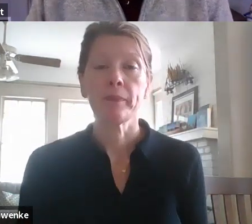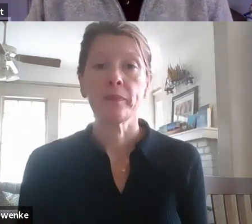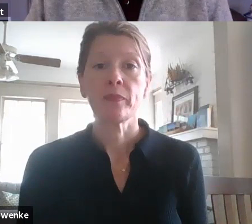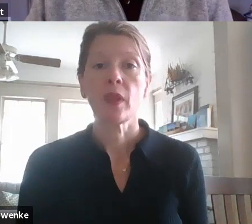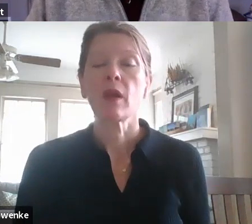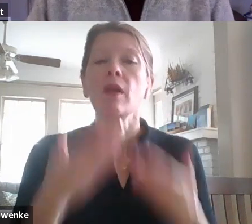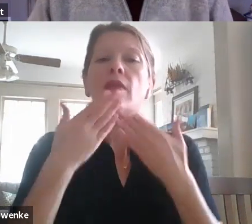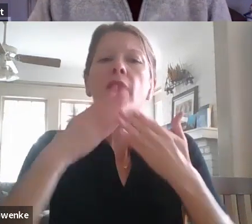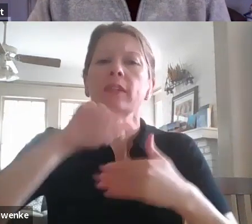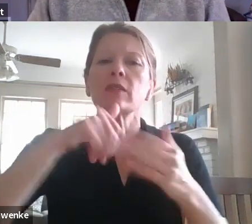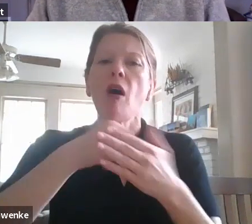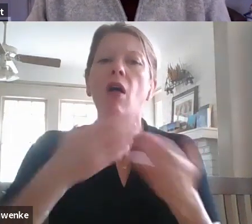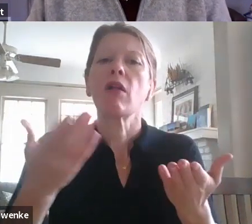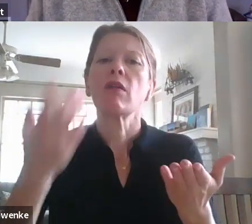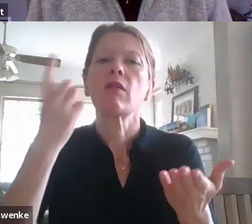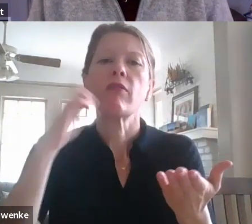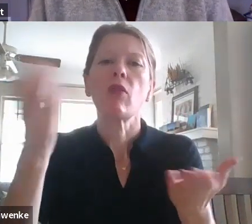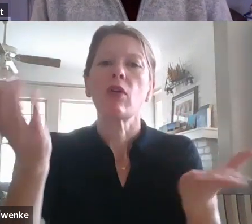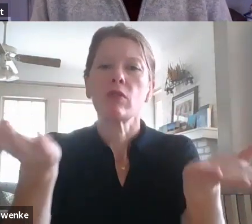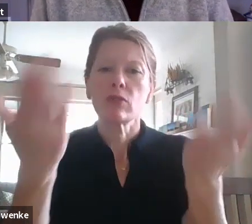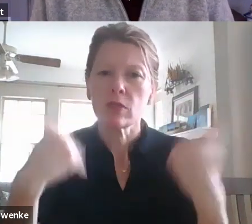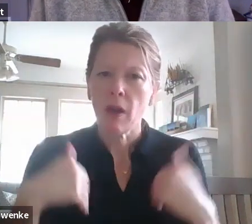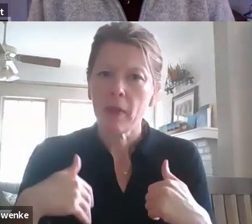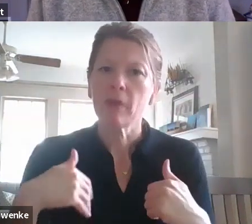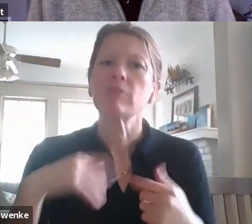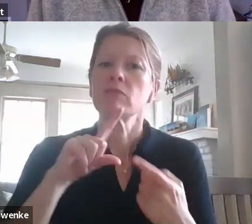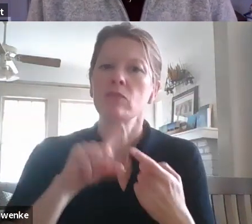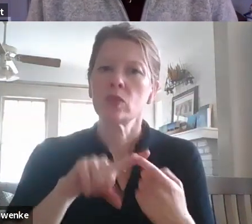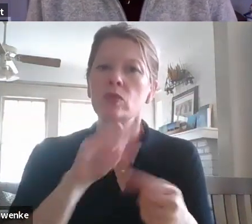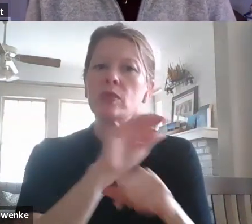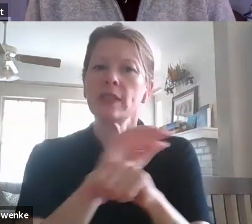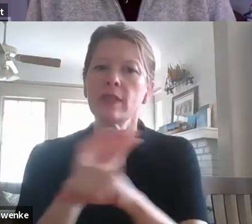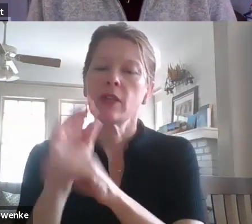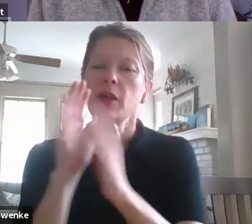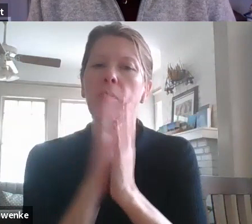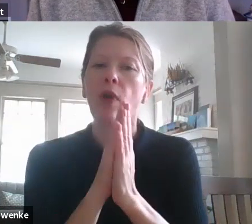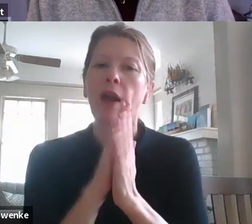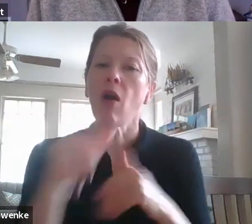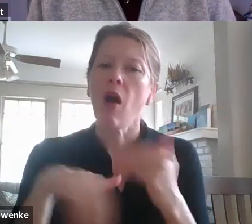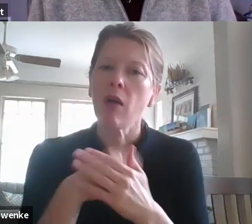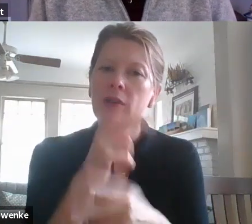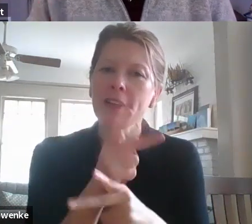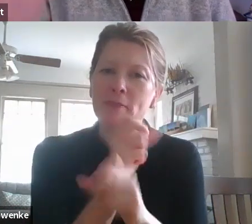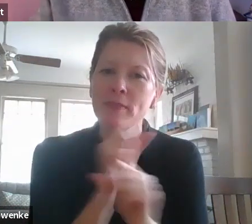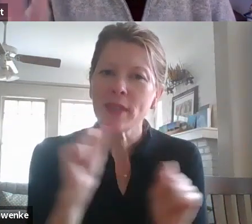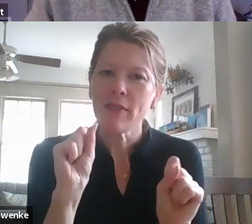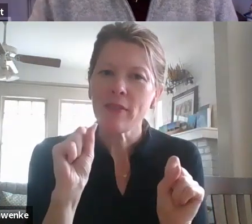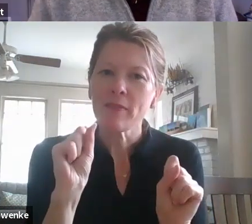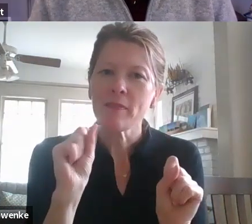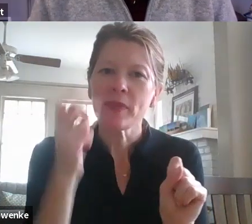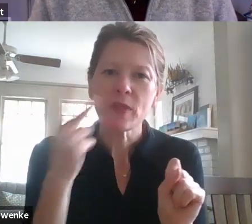Thanks, everyone. Thanks for joining us for evening prayer. It's good to be with you. Y'all be safe, and we'll see you soon.